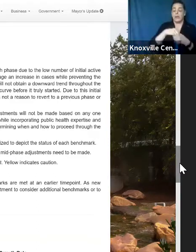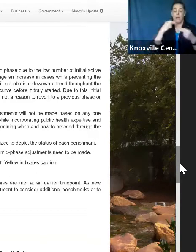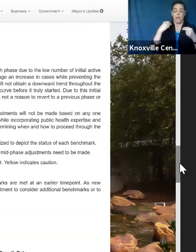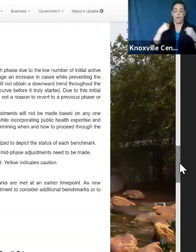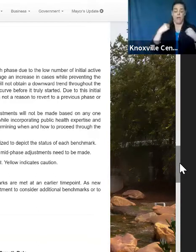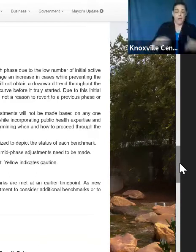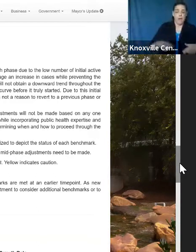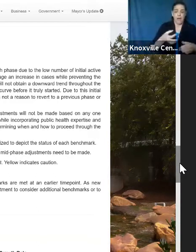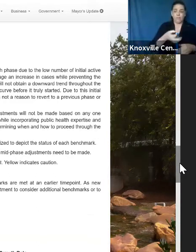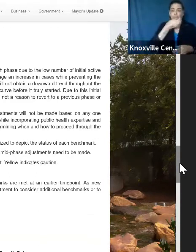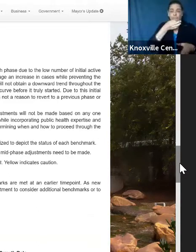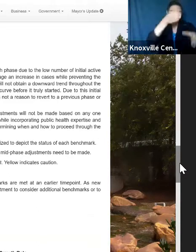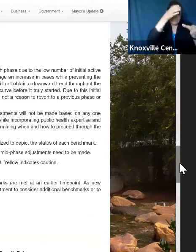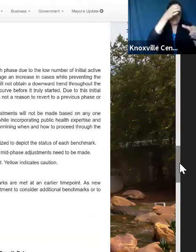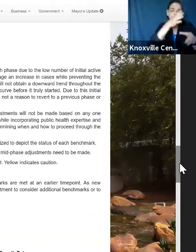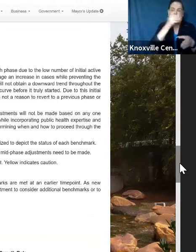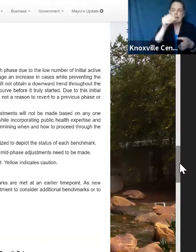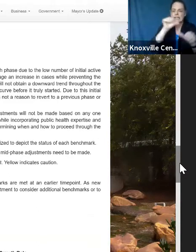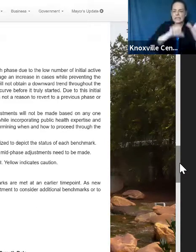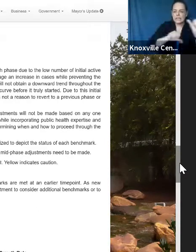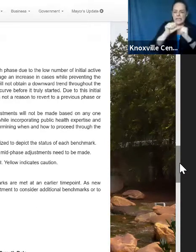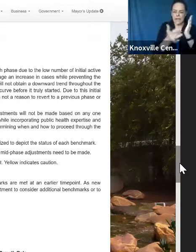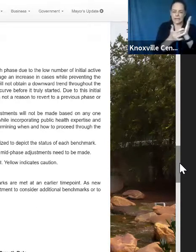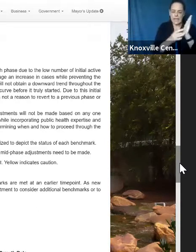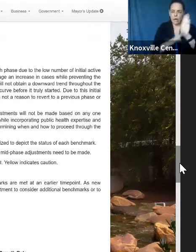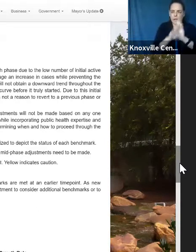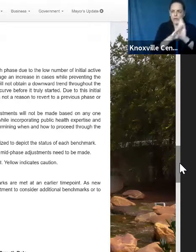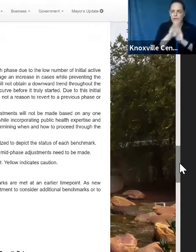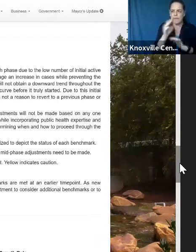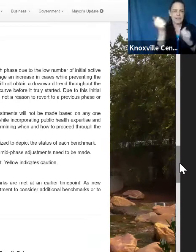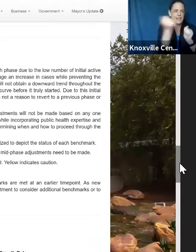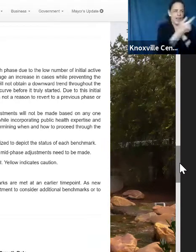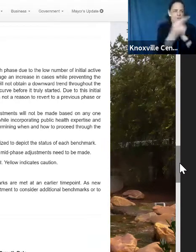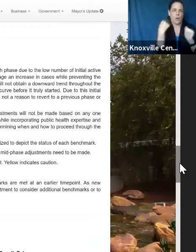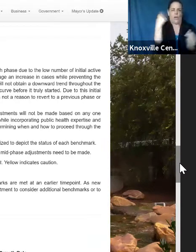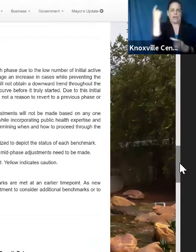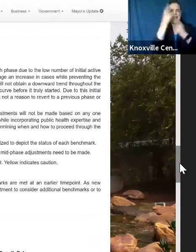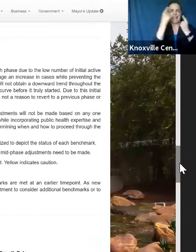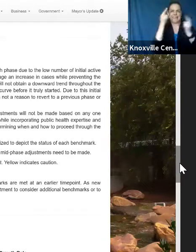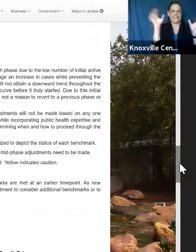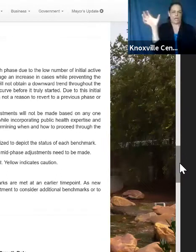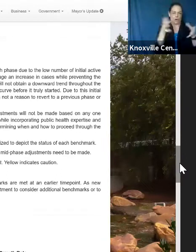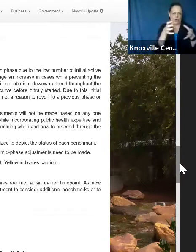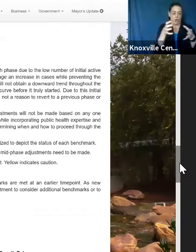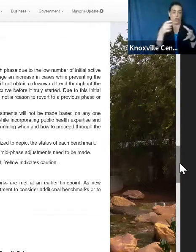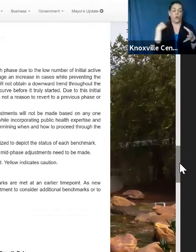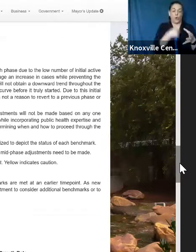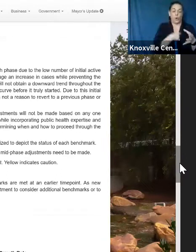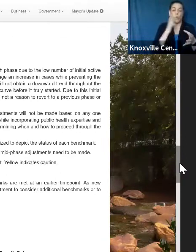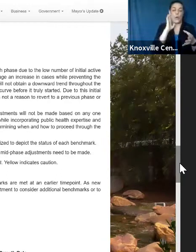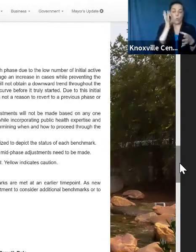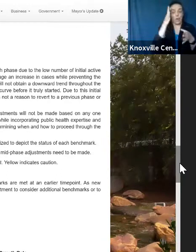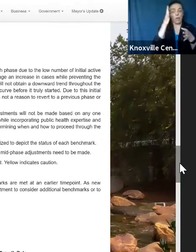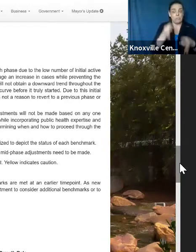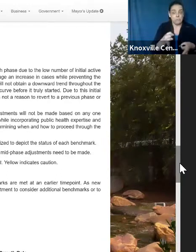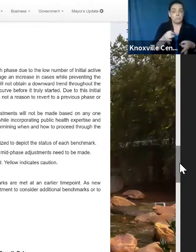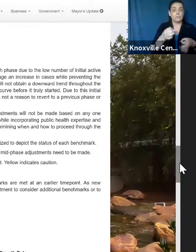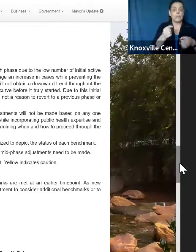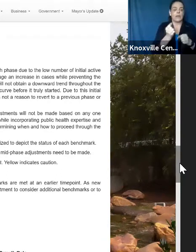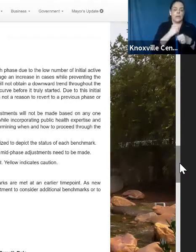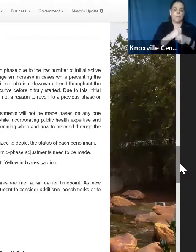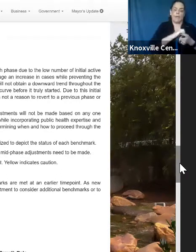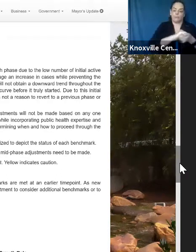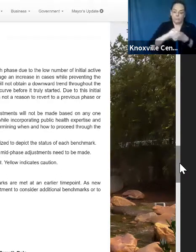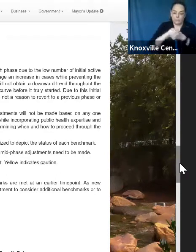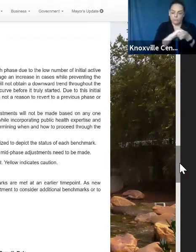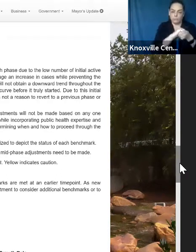developments in science and technology. These decisions are not made in a vacuum and will be made in collaboration with city and